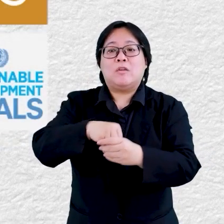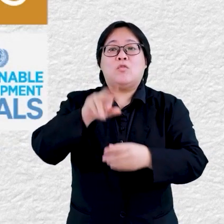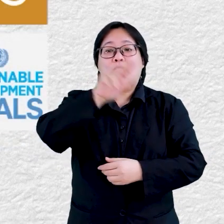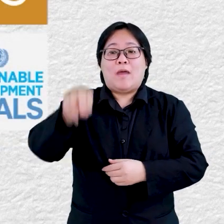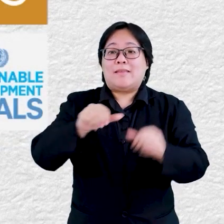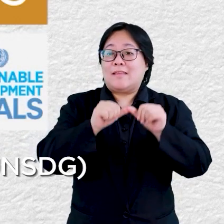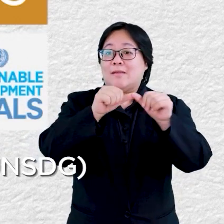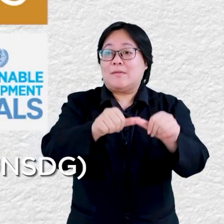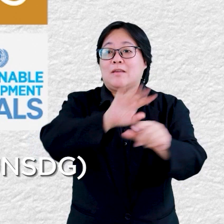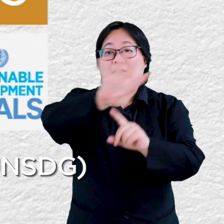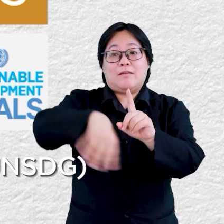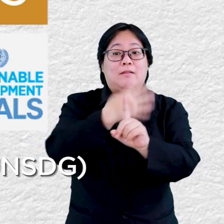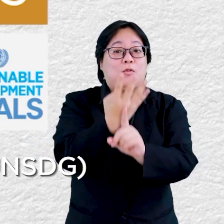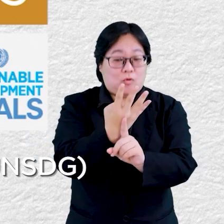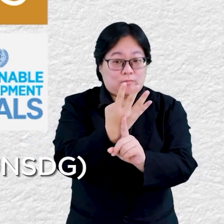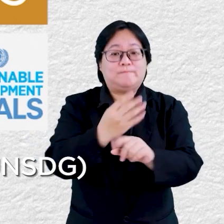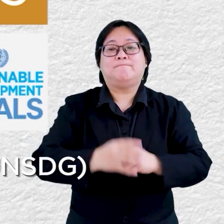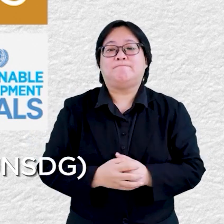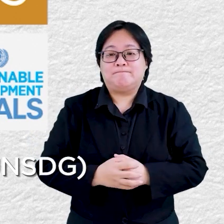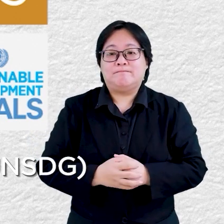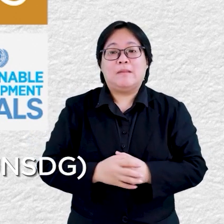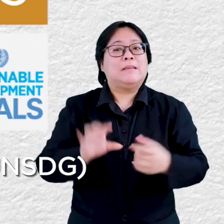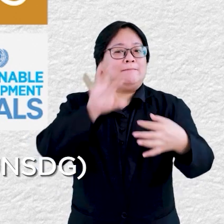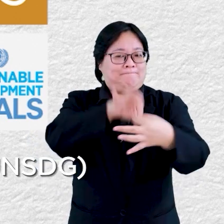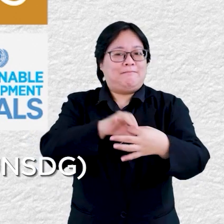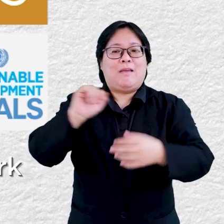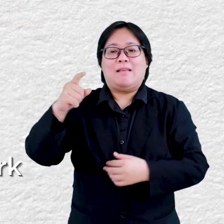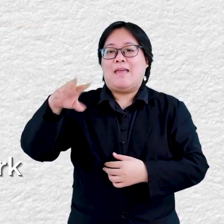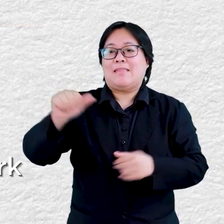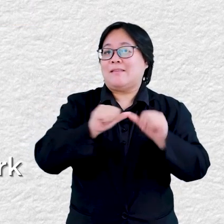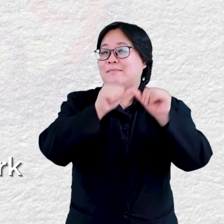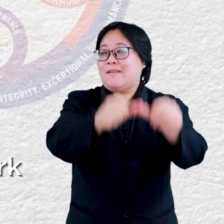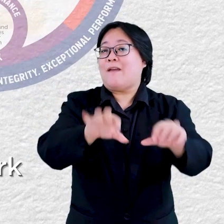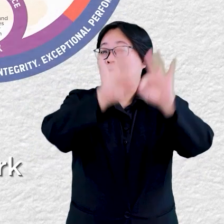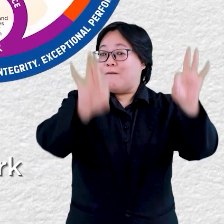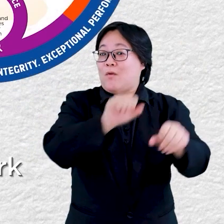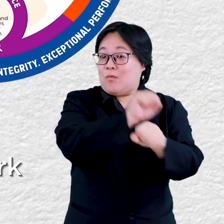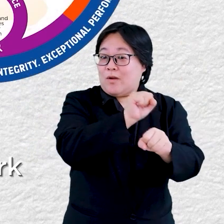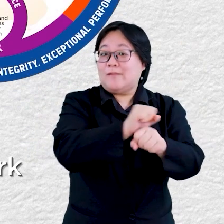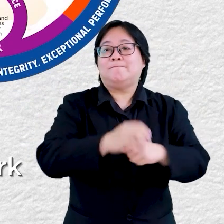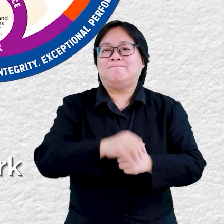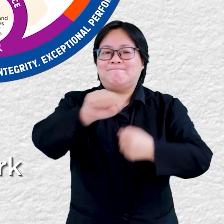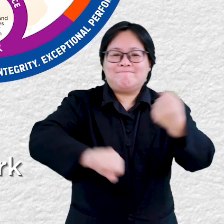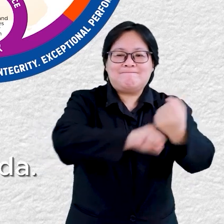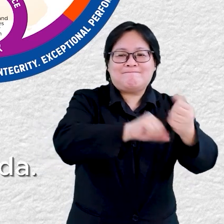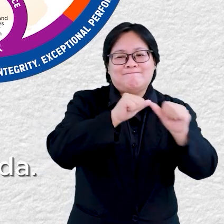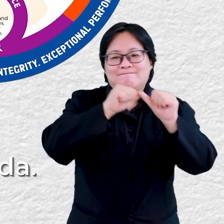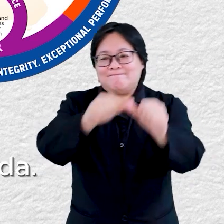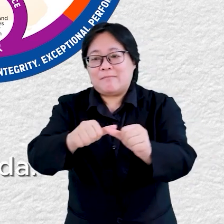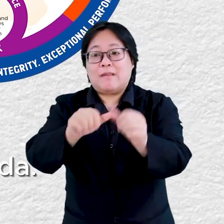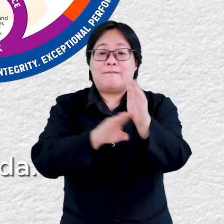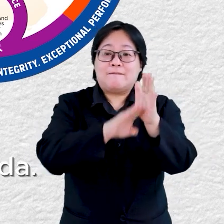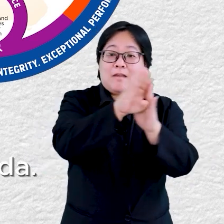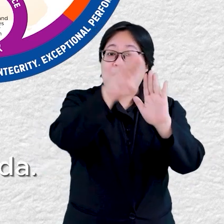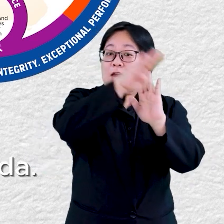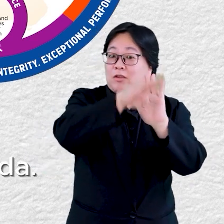also incorporates the United Nations Sustainable Development Goals as part of Axiata Sustainability Framework to